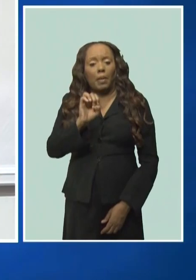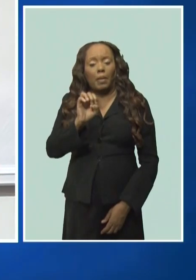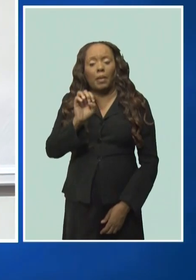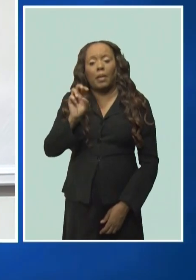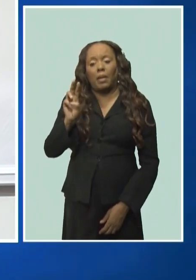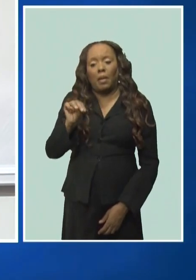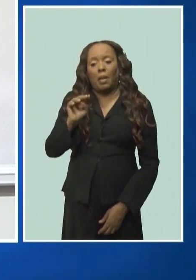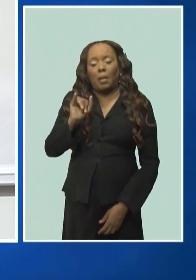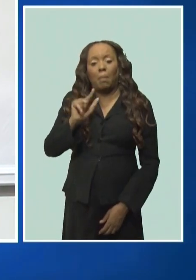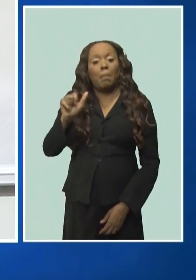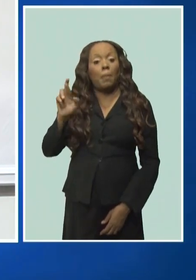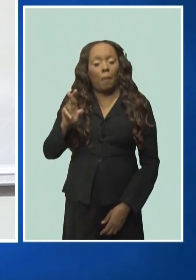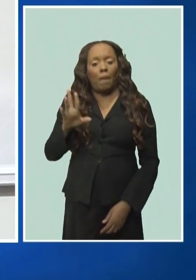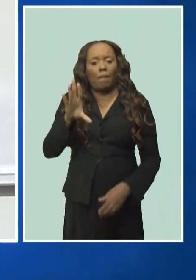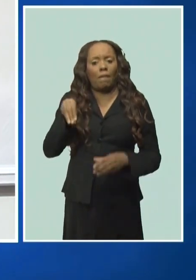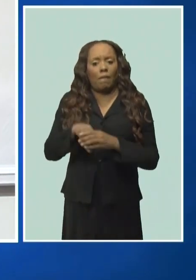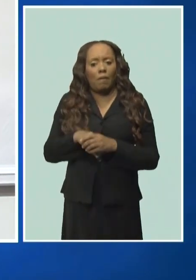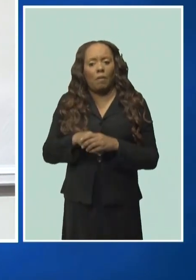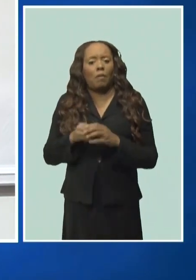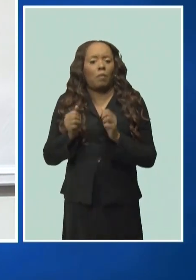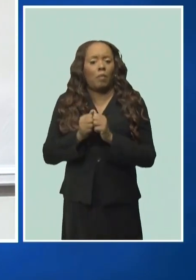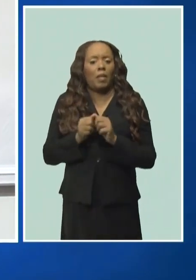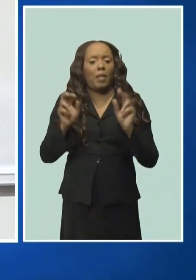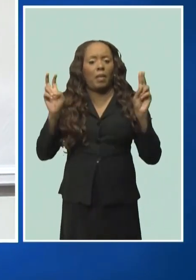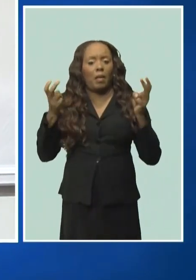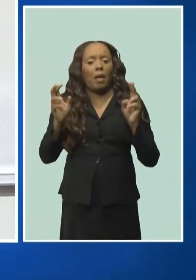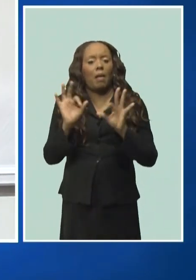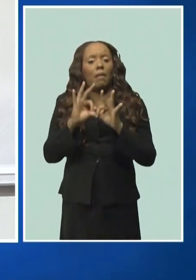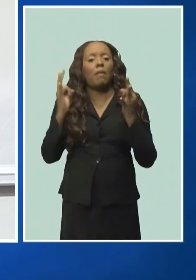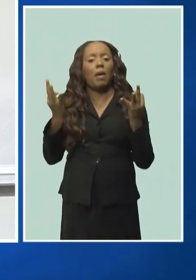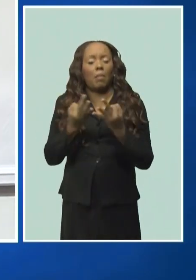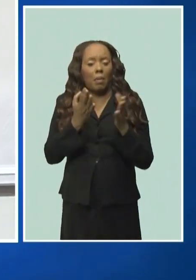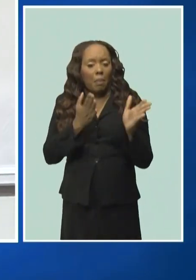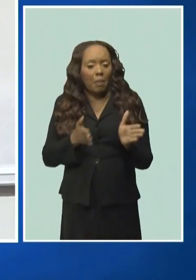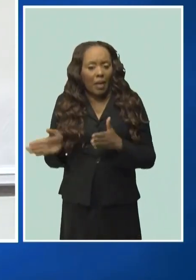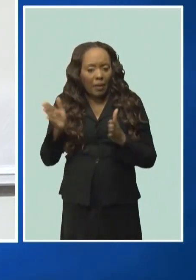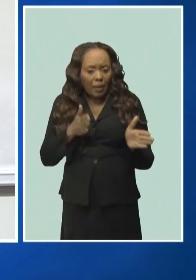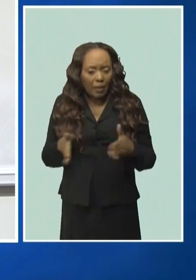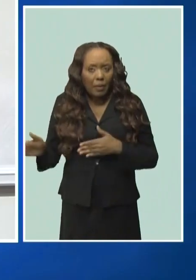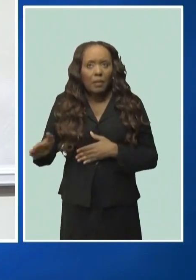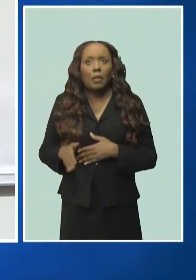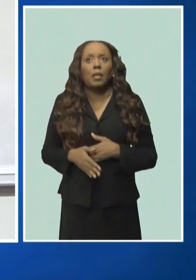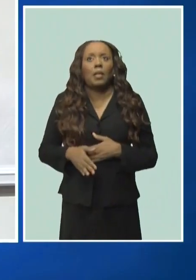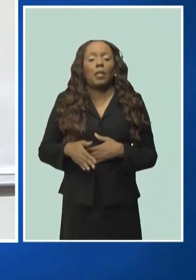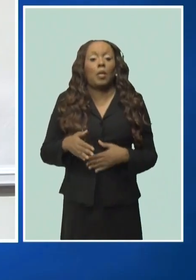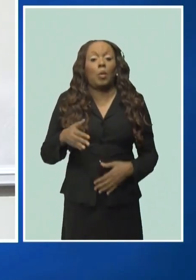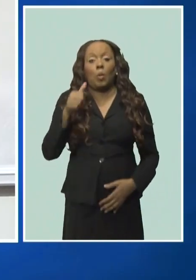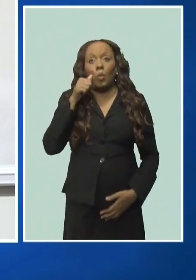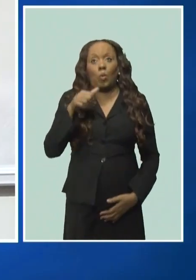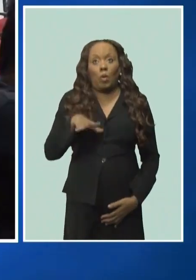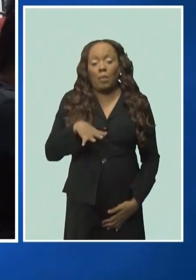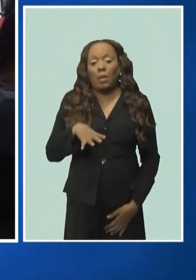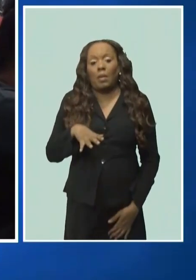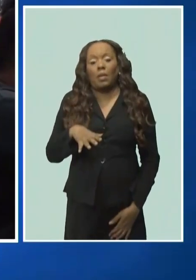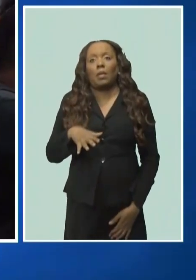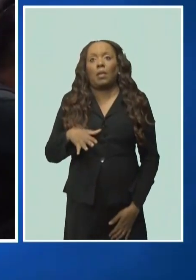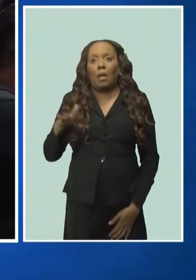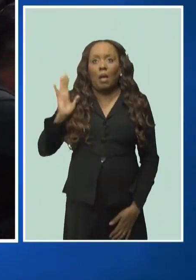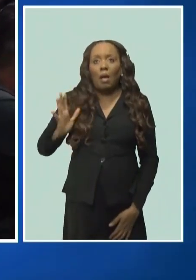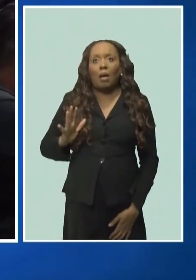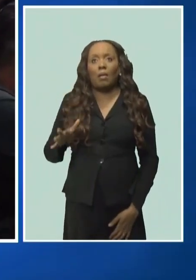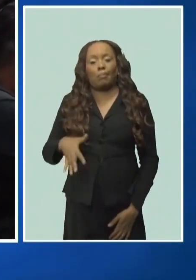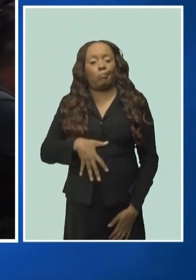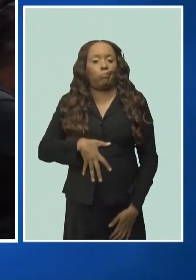planning. And women were able to come out from a situation where they were just getting pregnant just because they